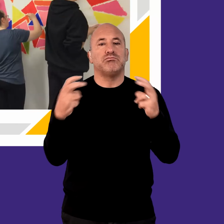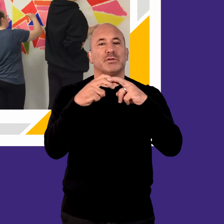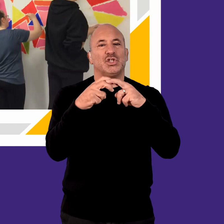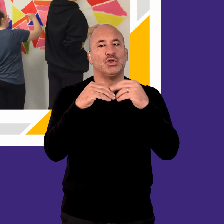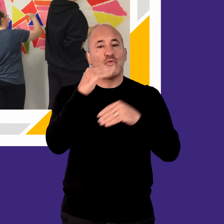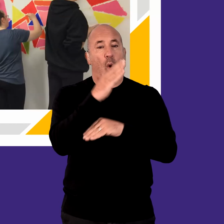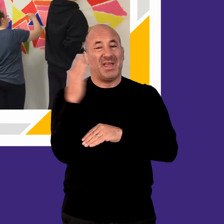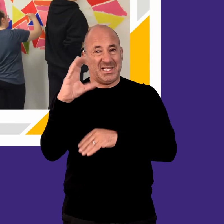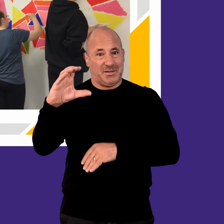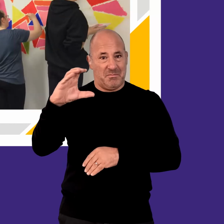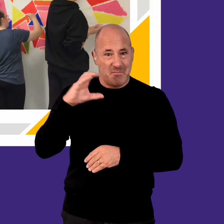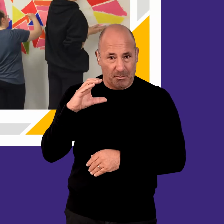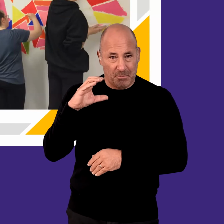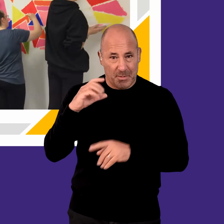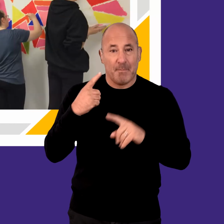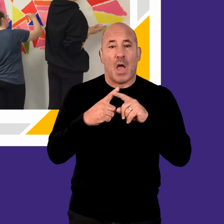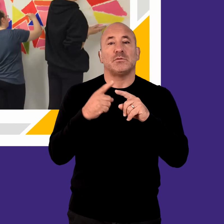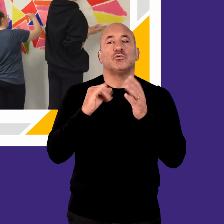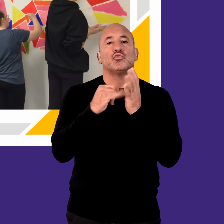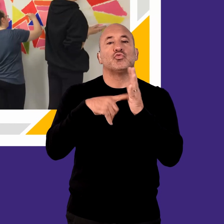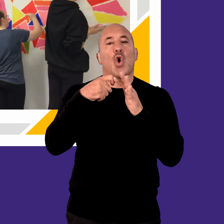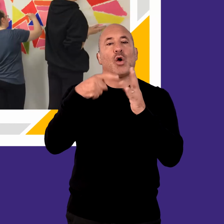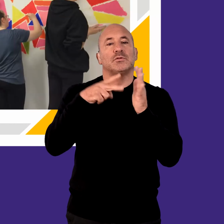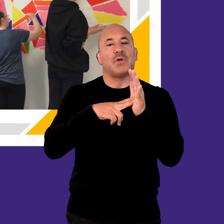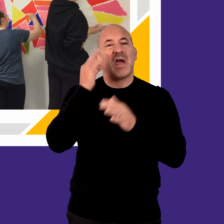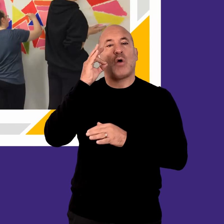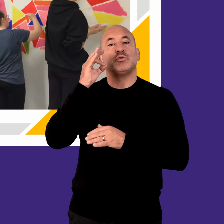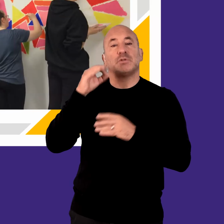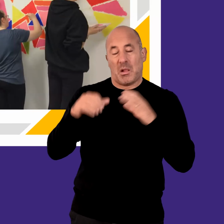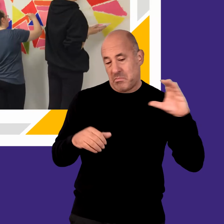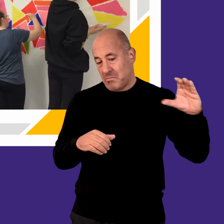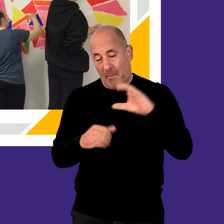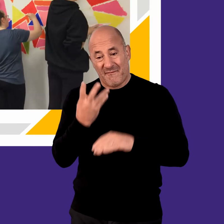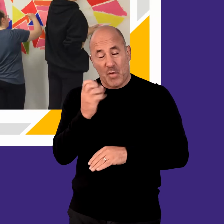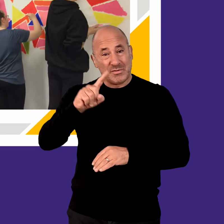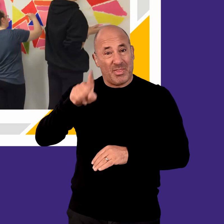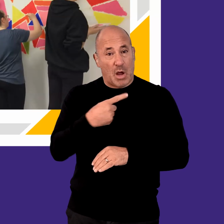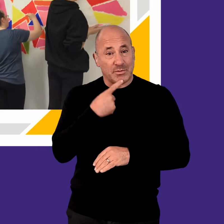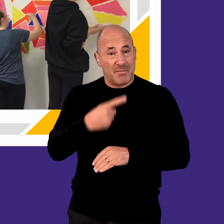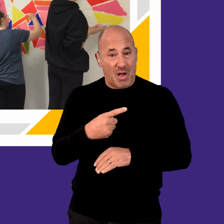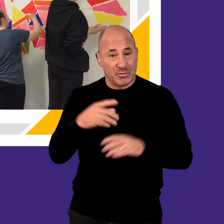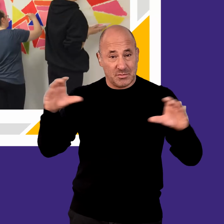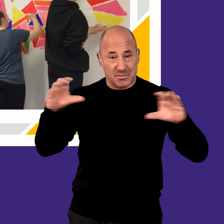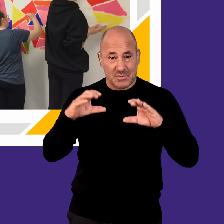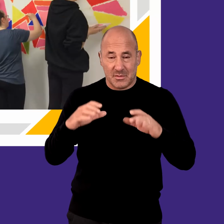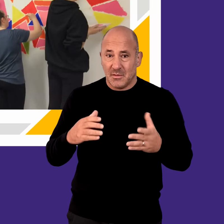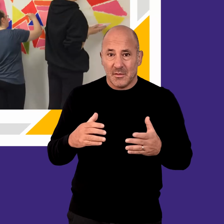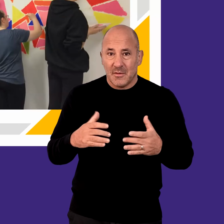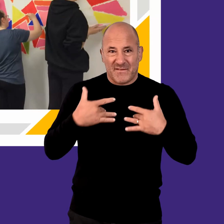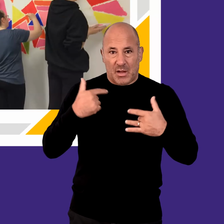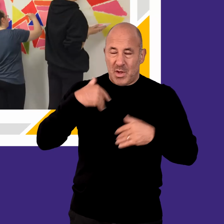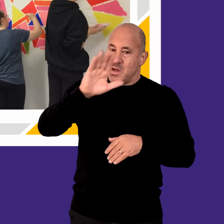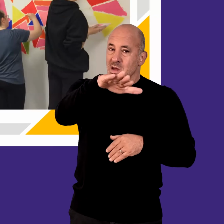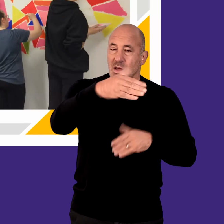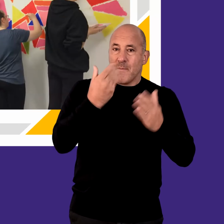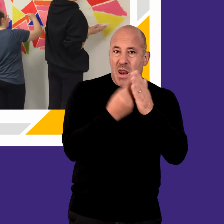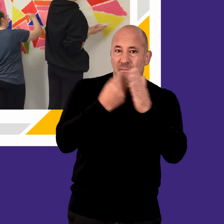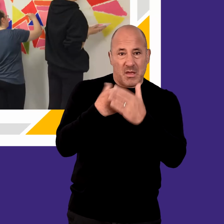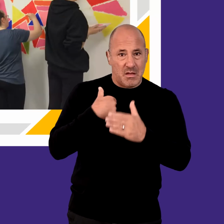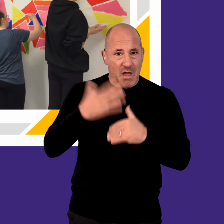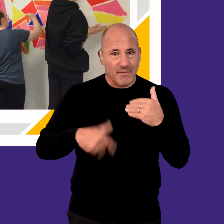North East, matched by £40,000 from Stockton Borough Council. It never felt like ARC was asking them